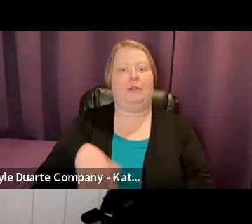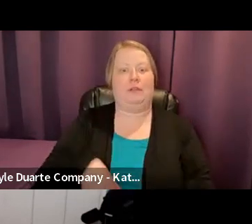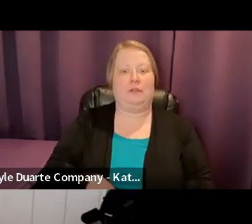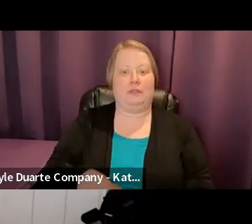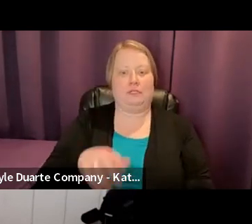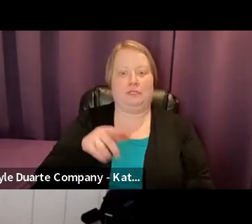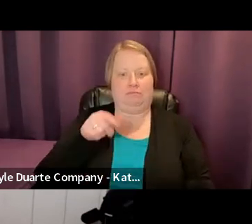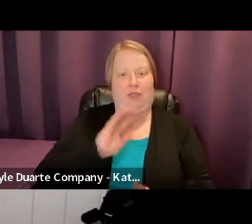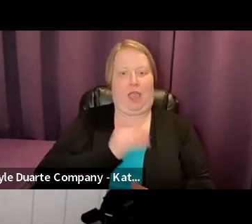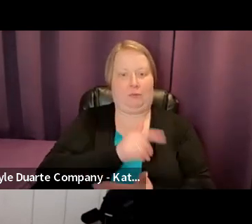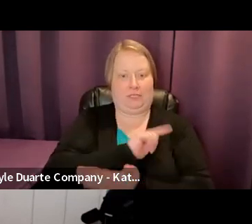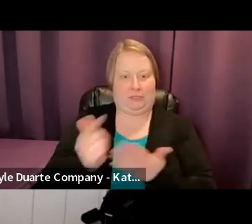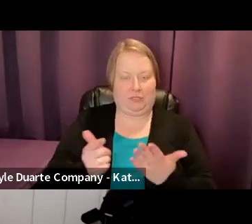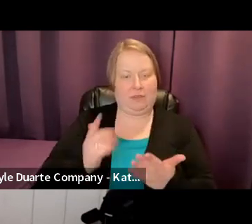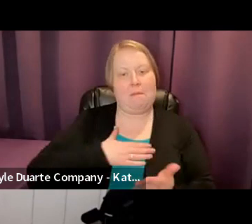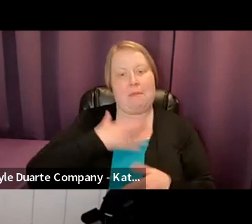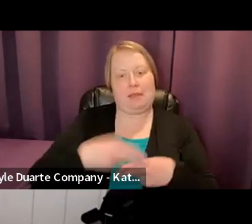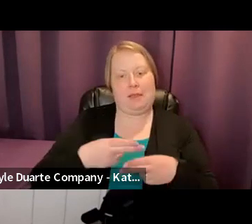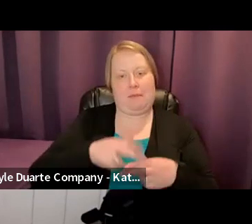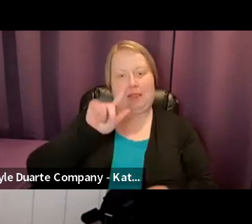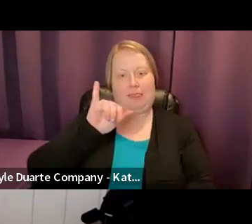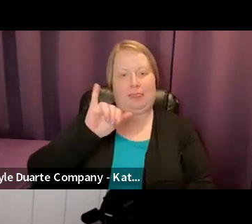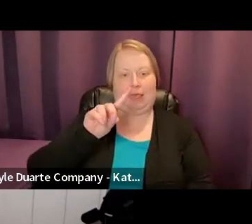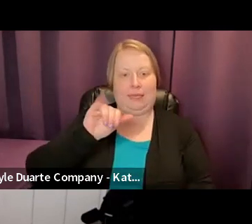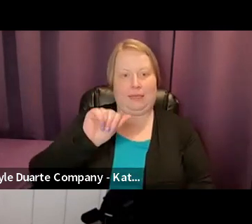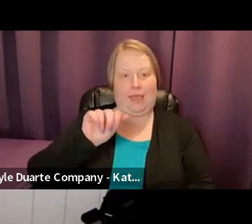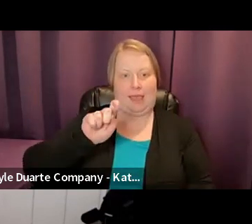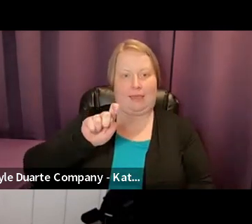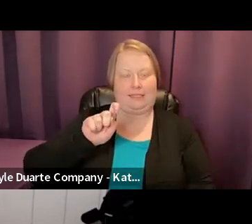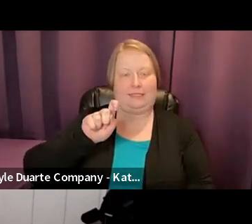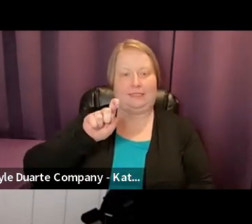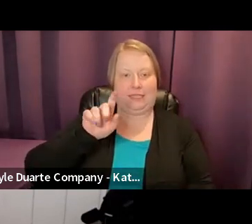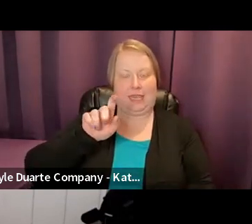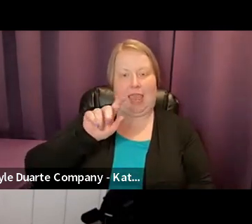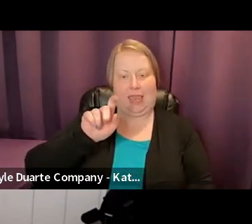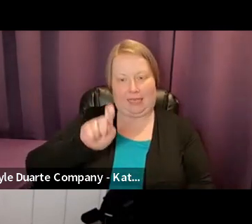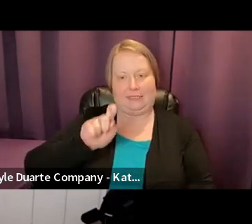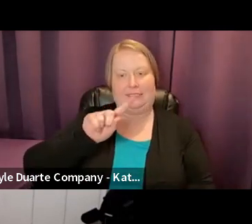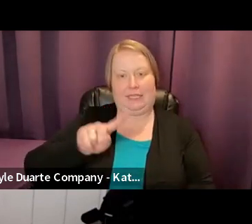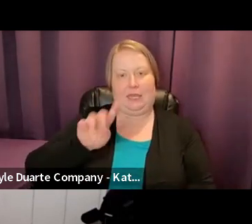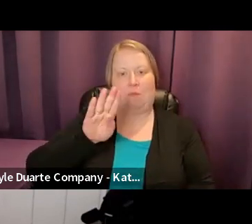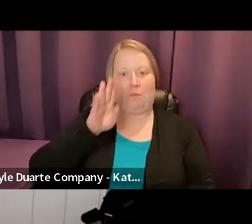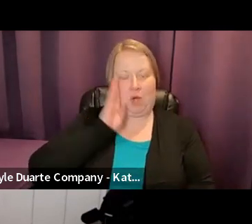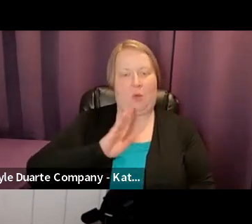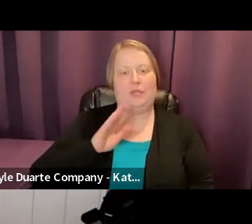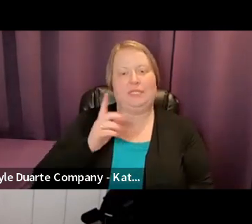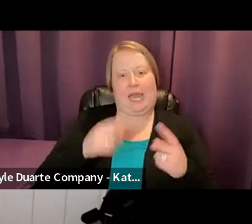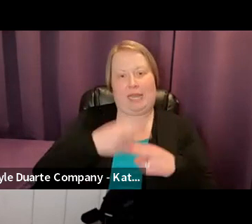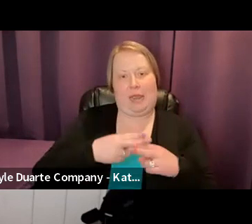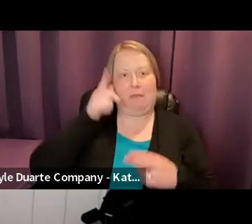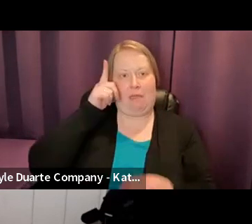My name is Lydia XZ Brown, sign name L Brown, pronouns they,